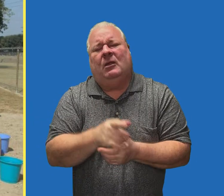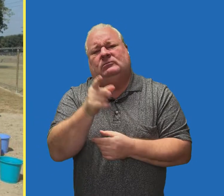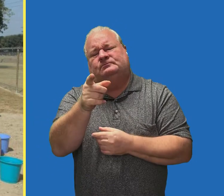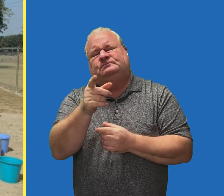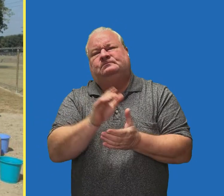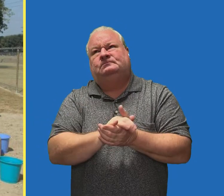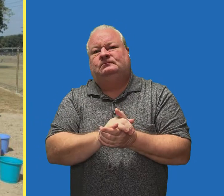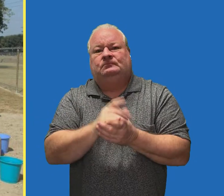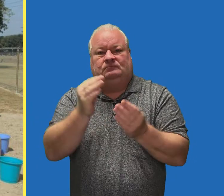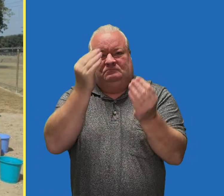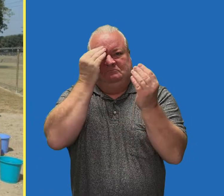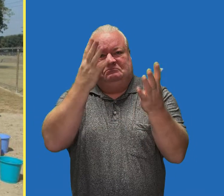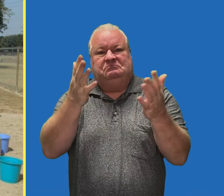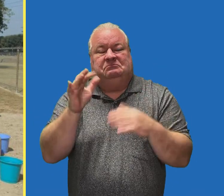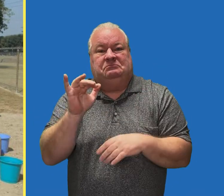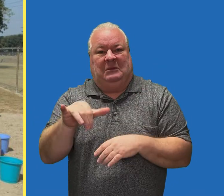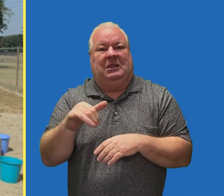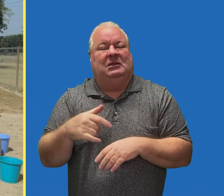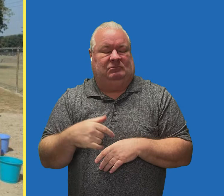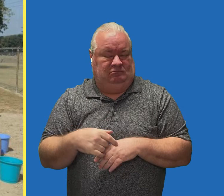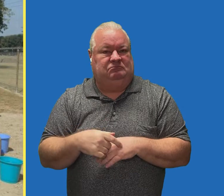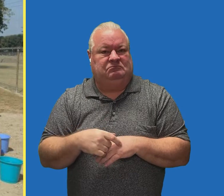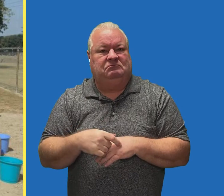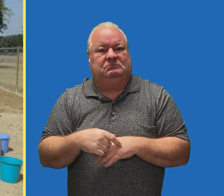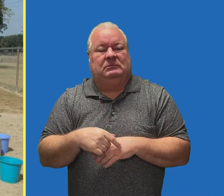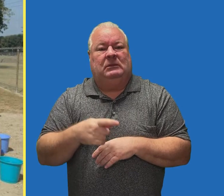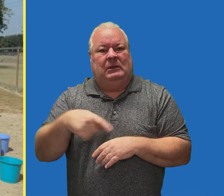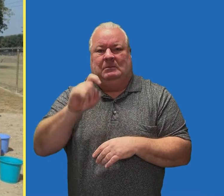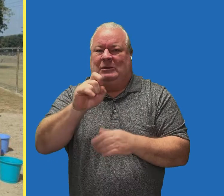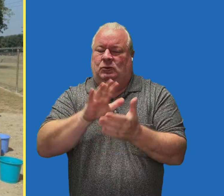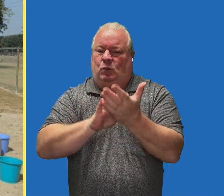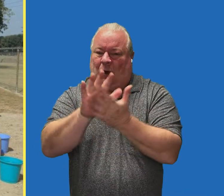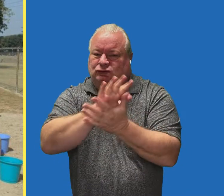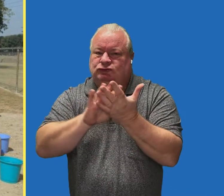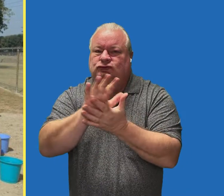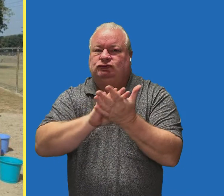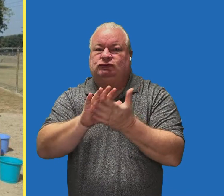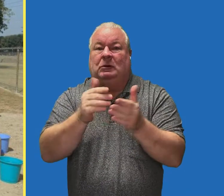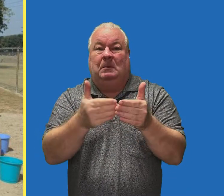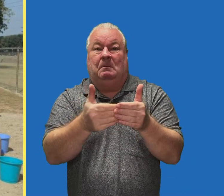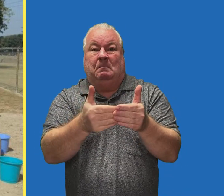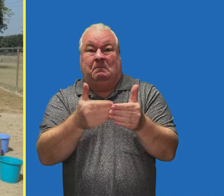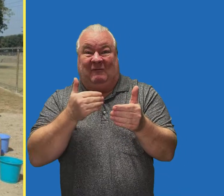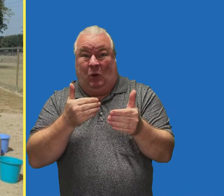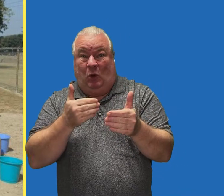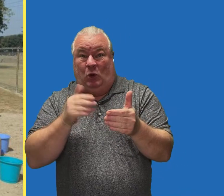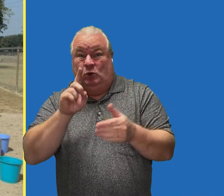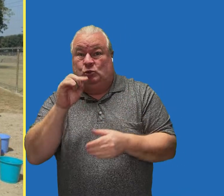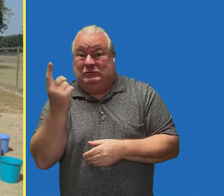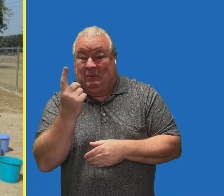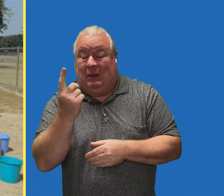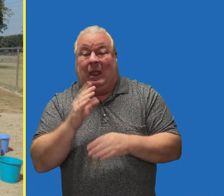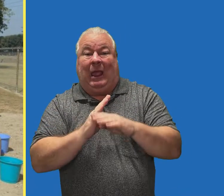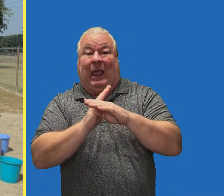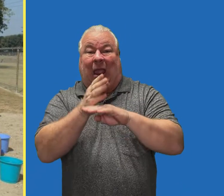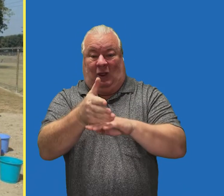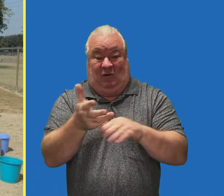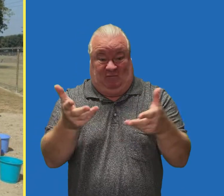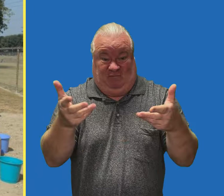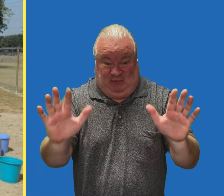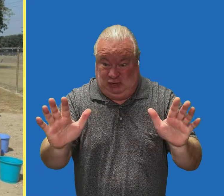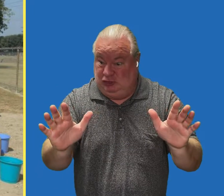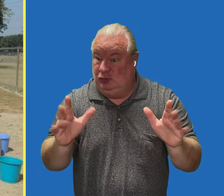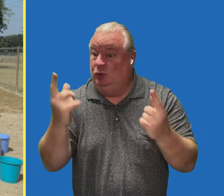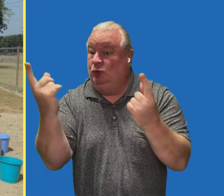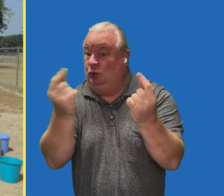Also want to let you know that we continue to wash our hands before and after everything.